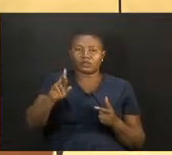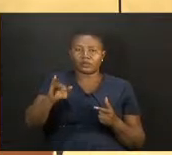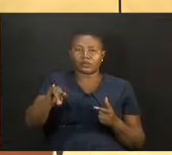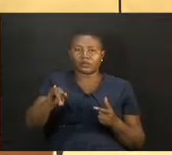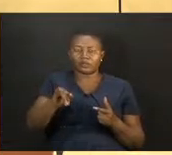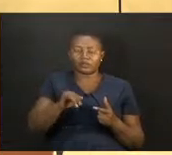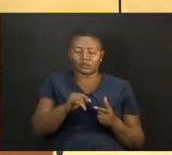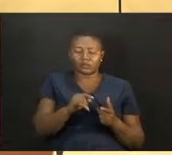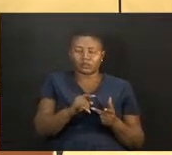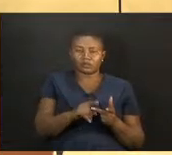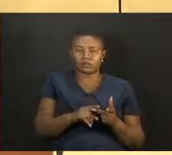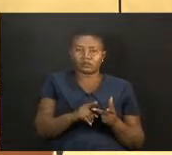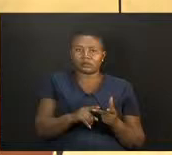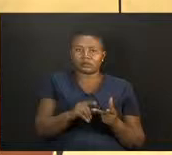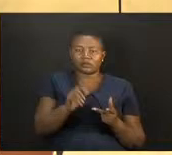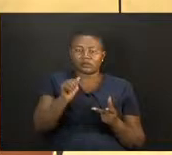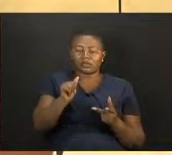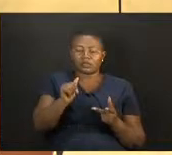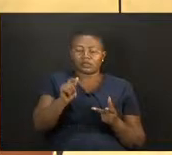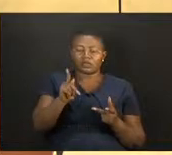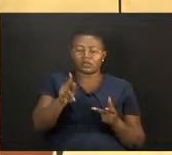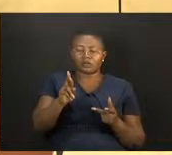XIII, Akropon,